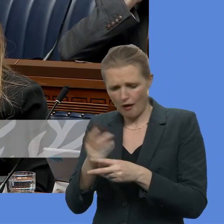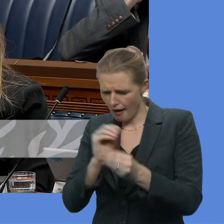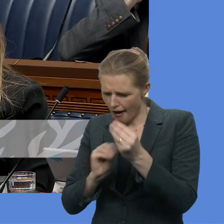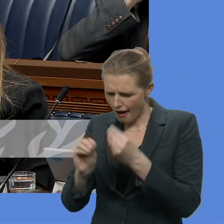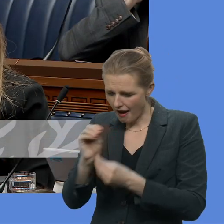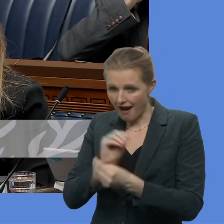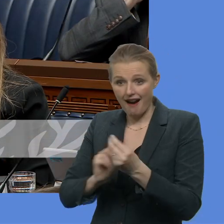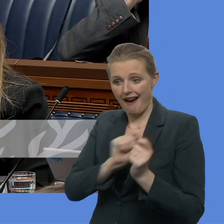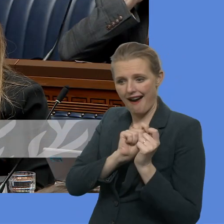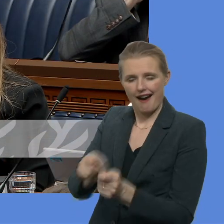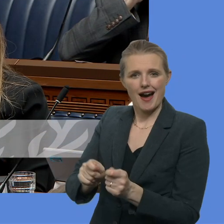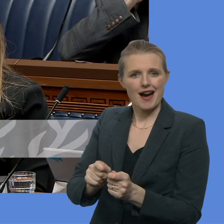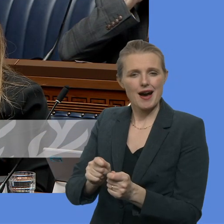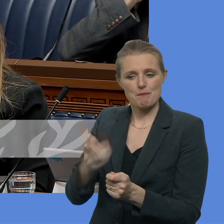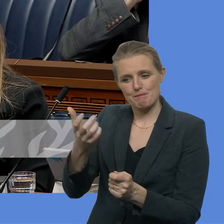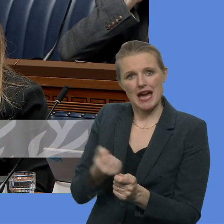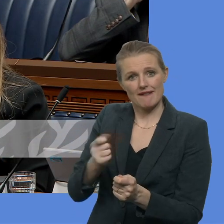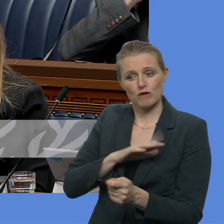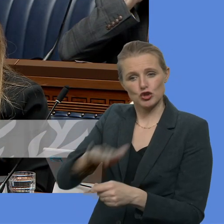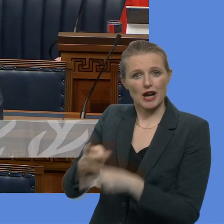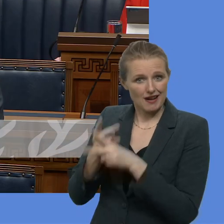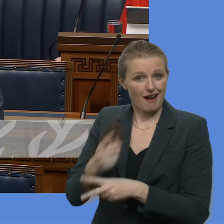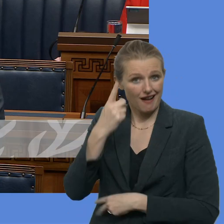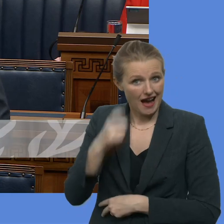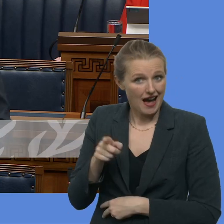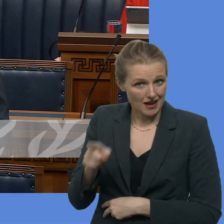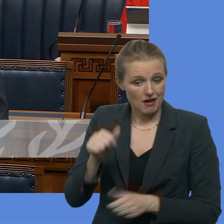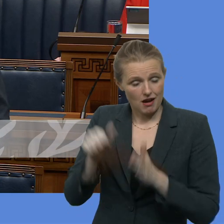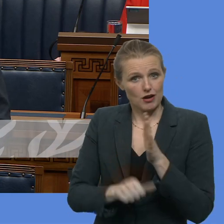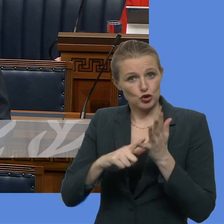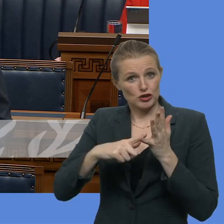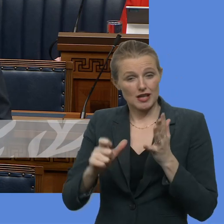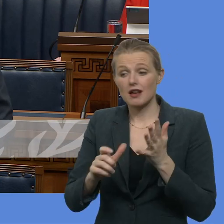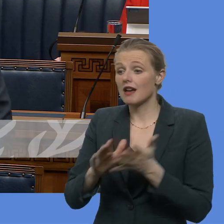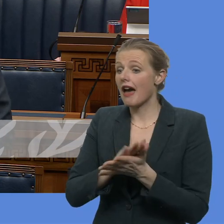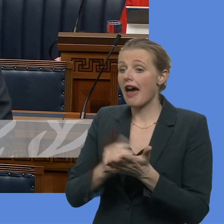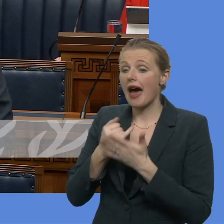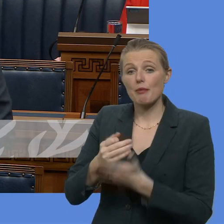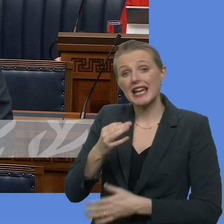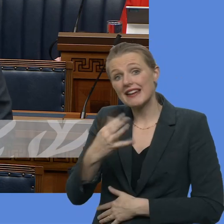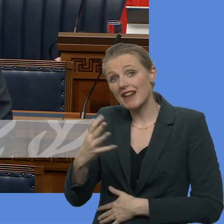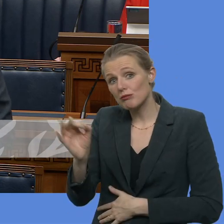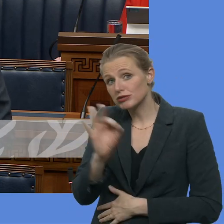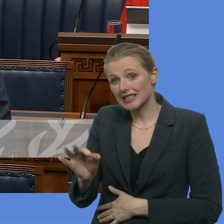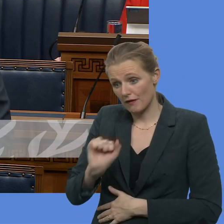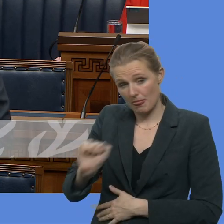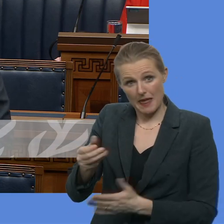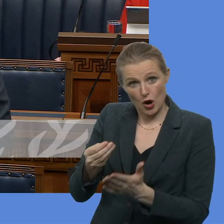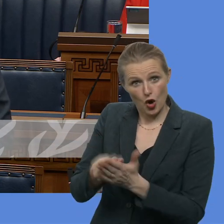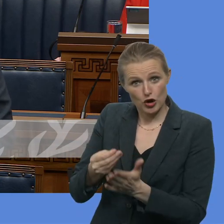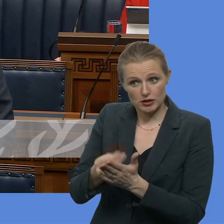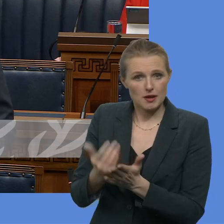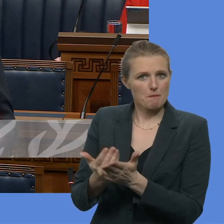the benefit award, and this can provide help with up to 85% reimbursement of eligible amount that the customer